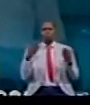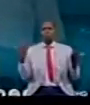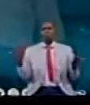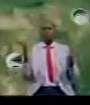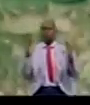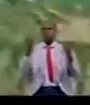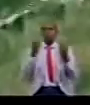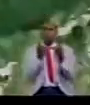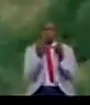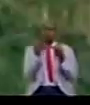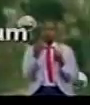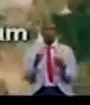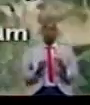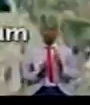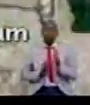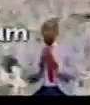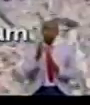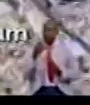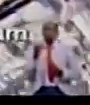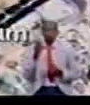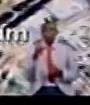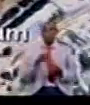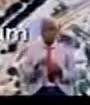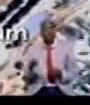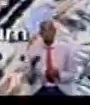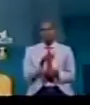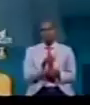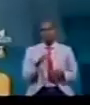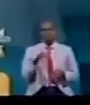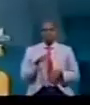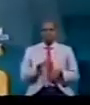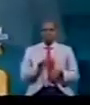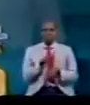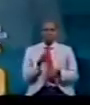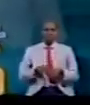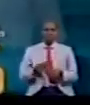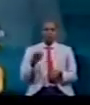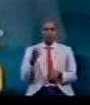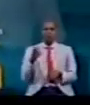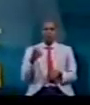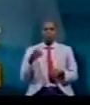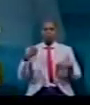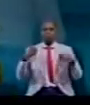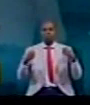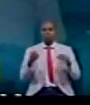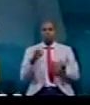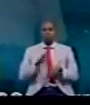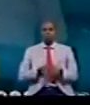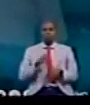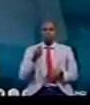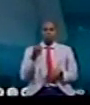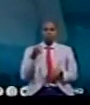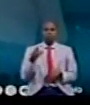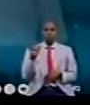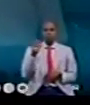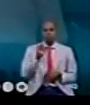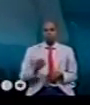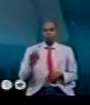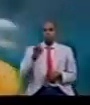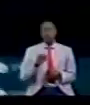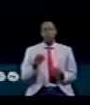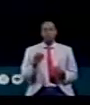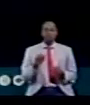of Jesus Christ upon every member, every member on this platform, upon all our brothers, upon all our sisters, upon